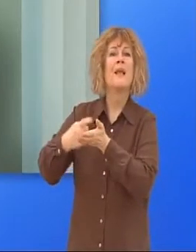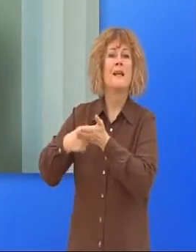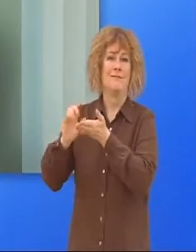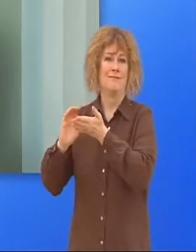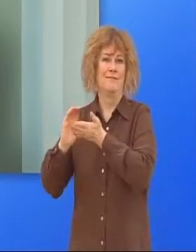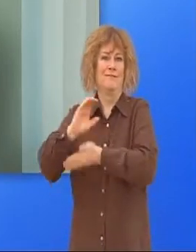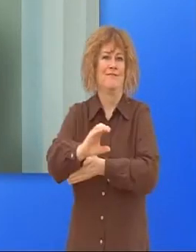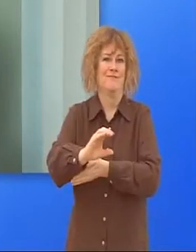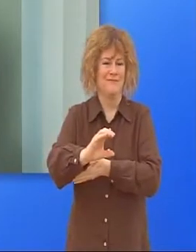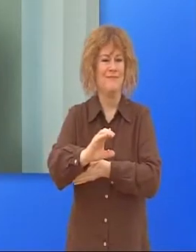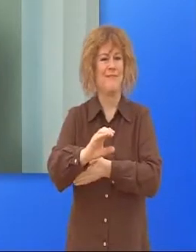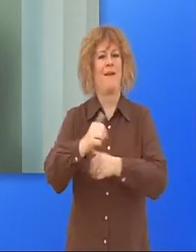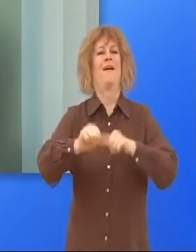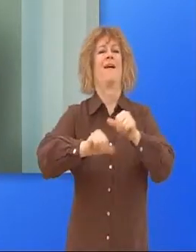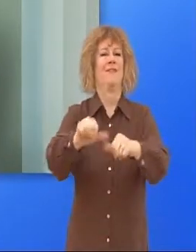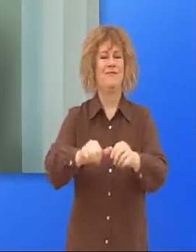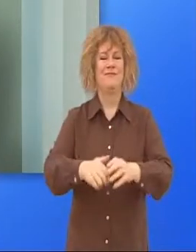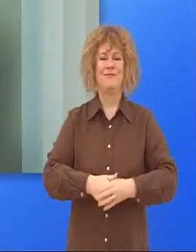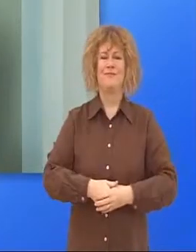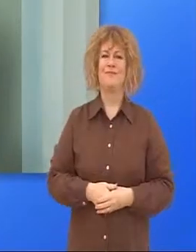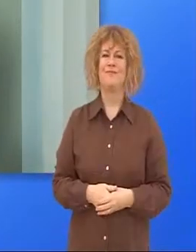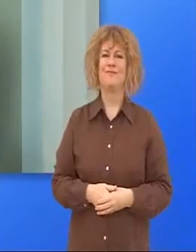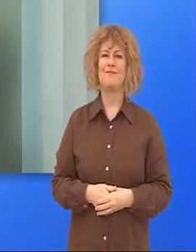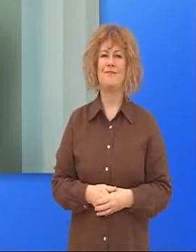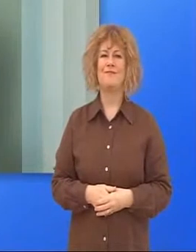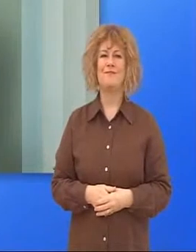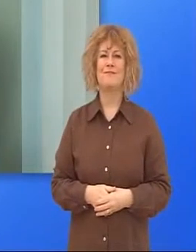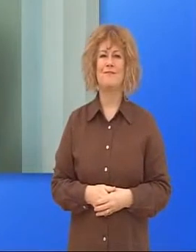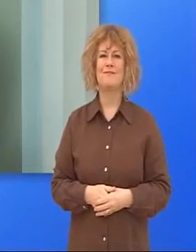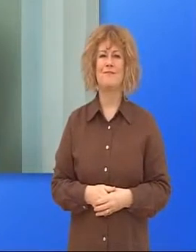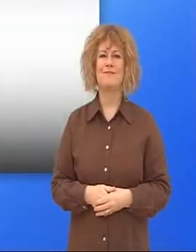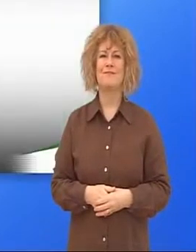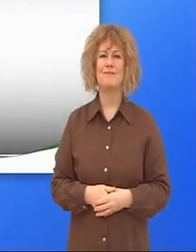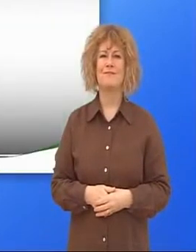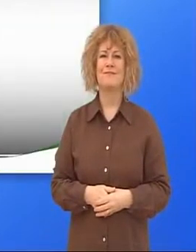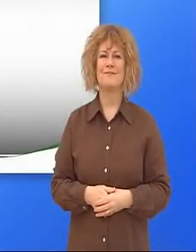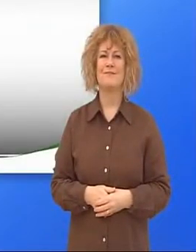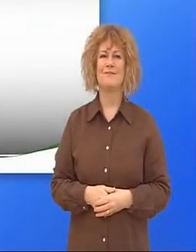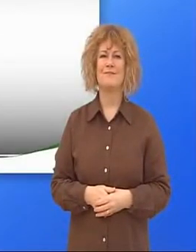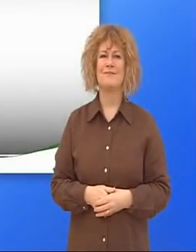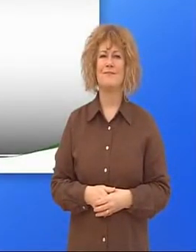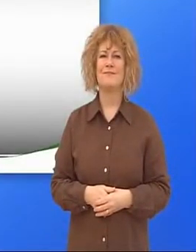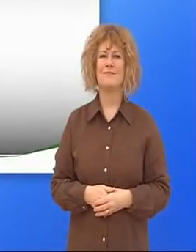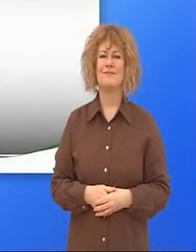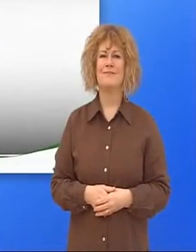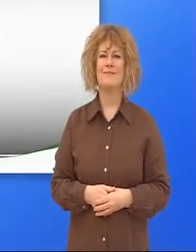the money allocated to the individual to put that support in place.